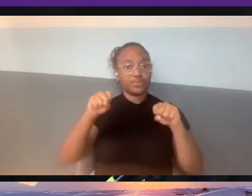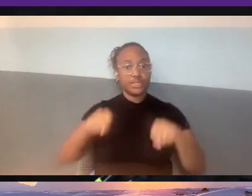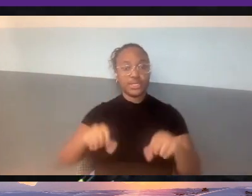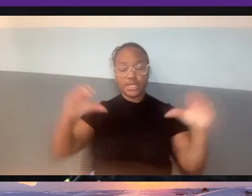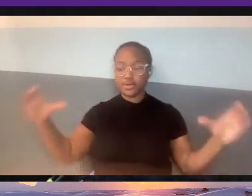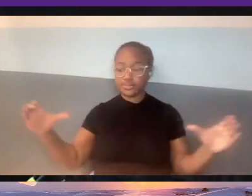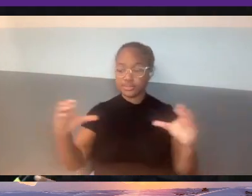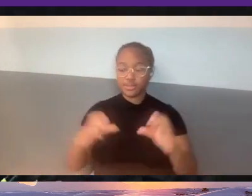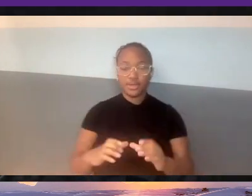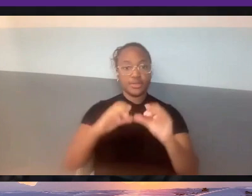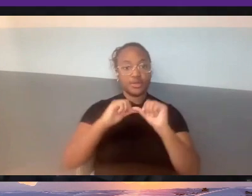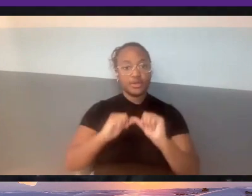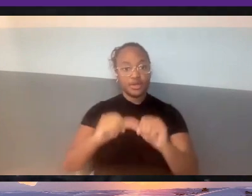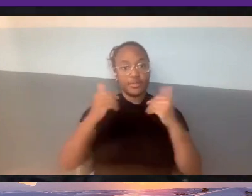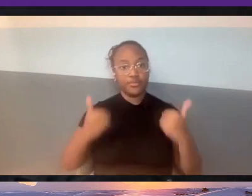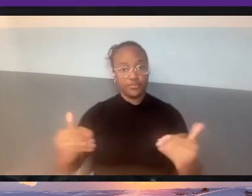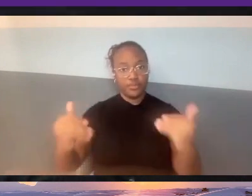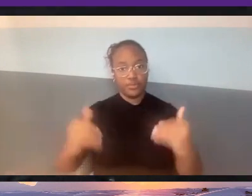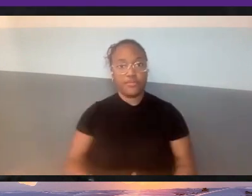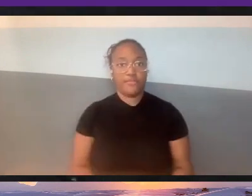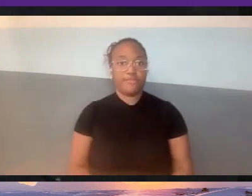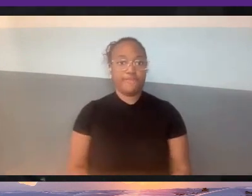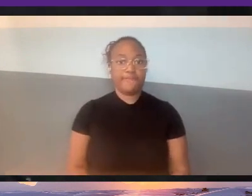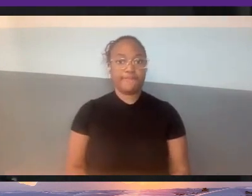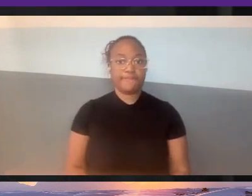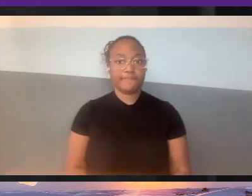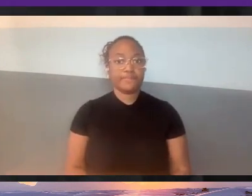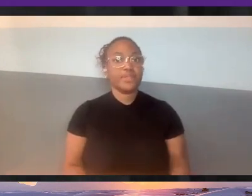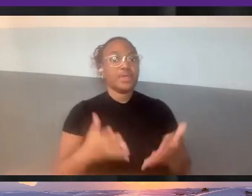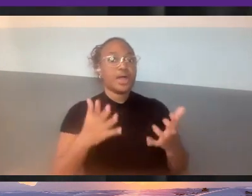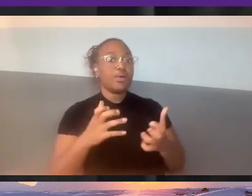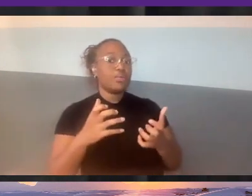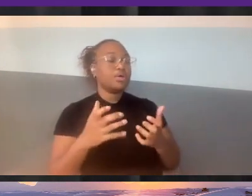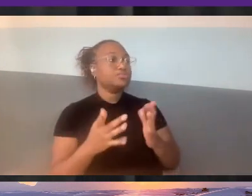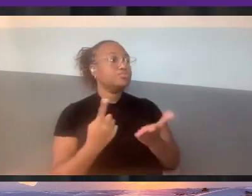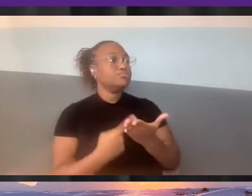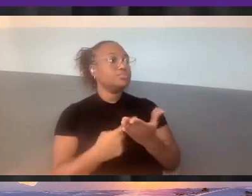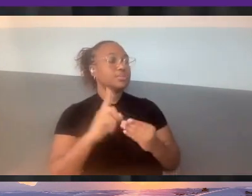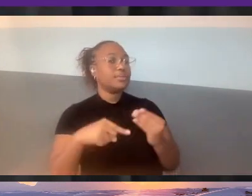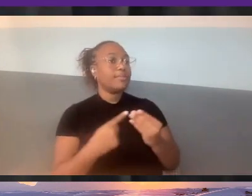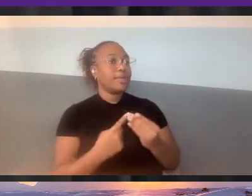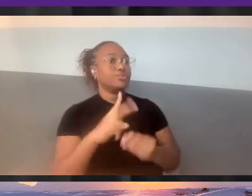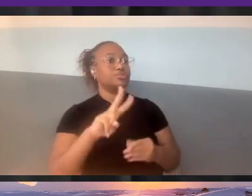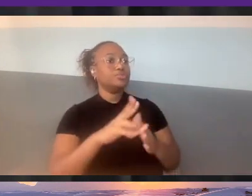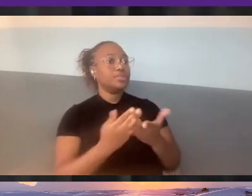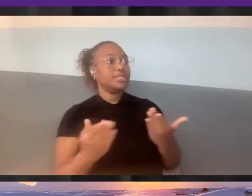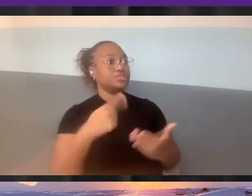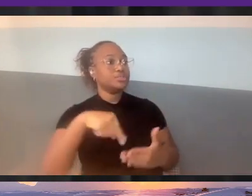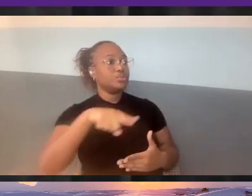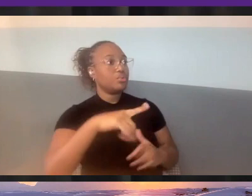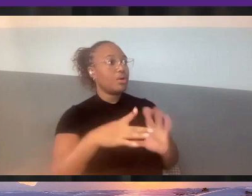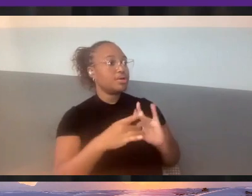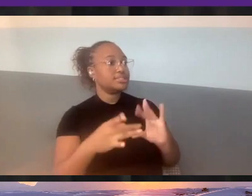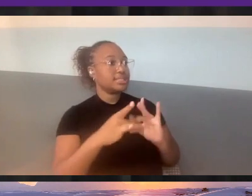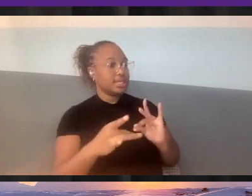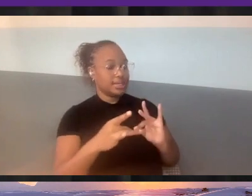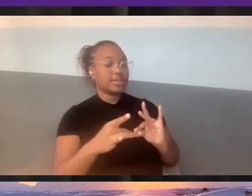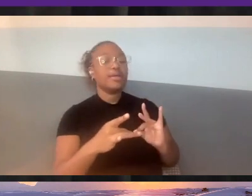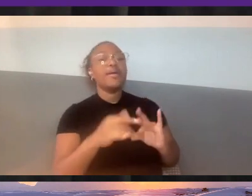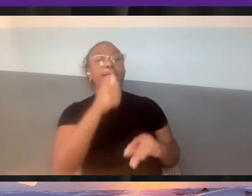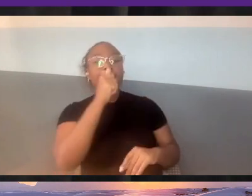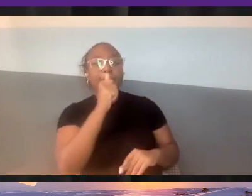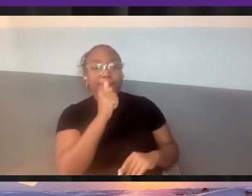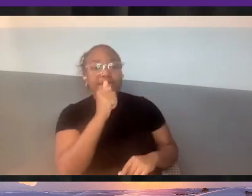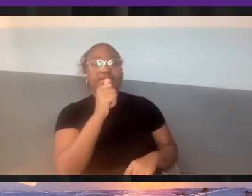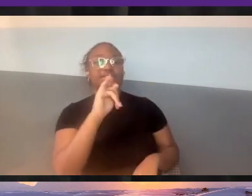two things that you're both saying. One is, you know, and someone maybe said this yesterday, but patience is power, right? And the notion